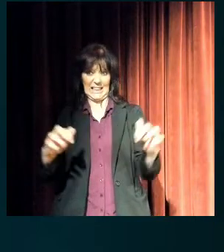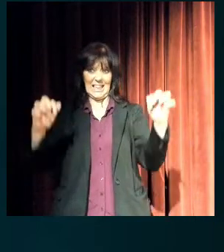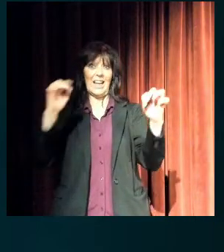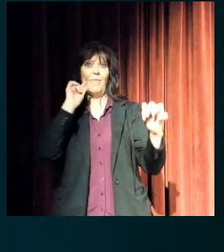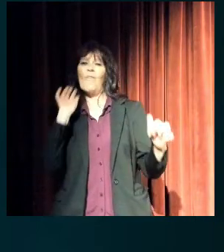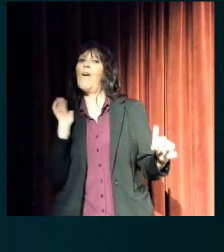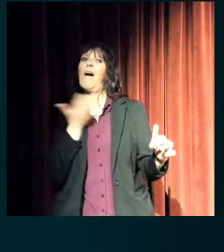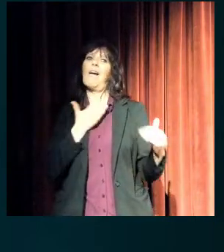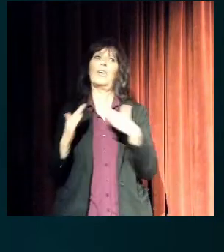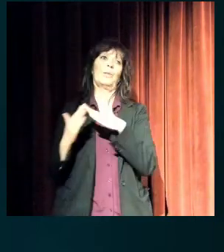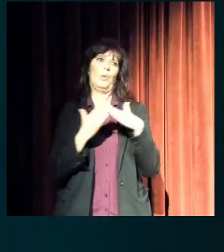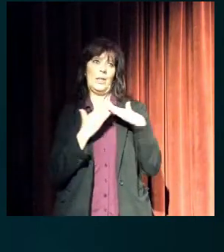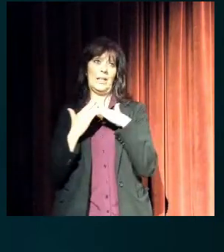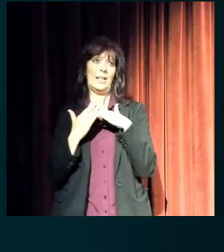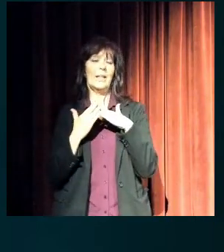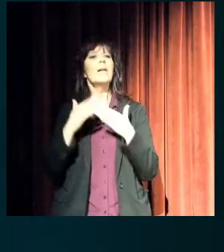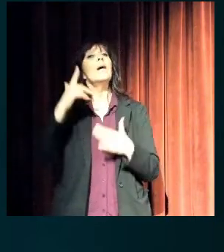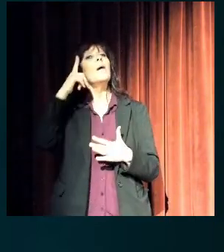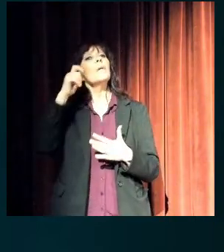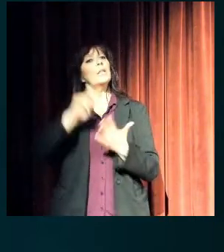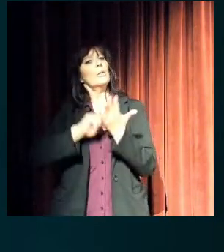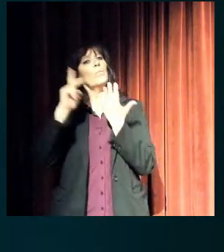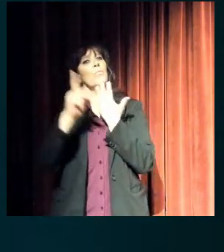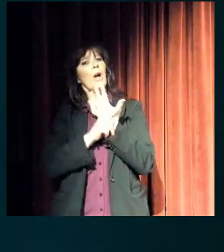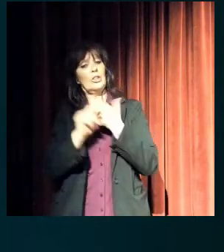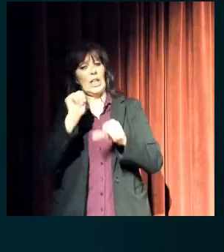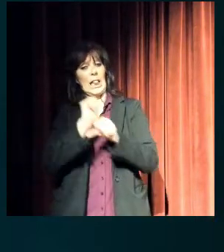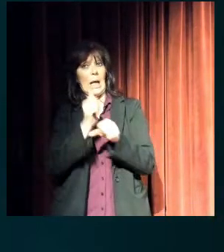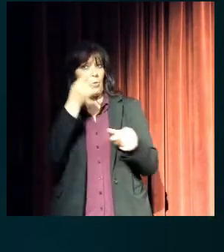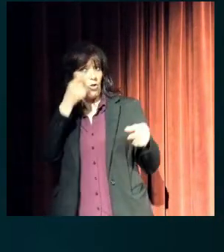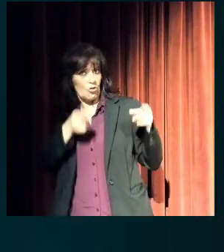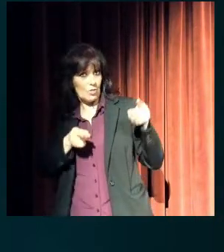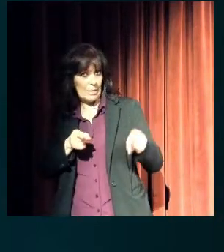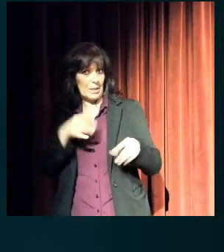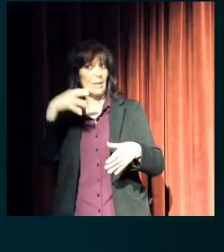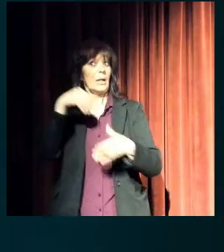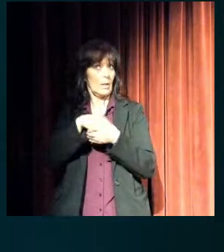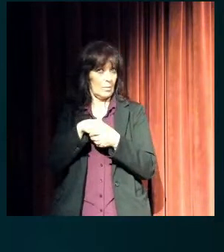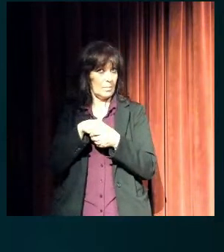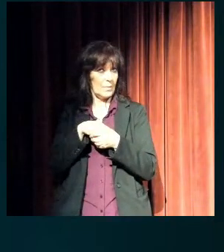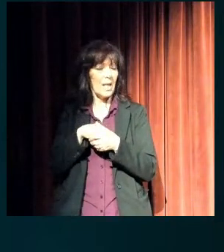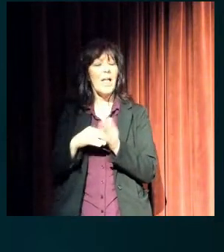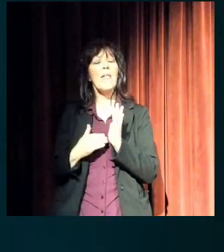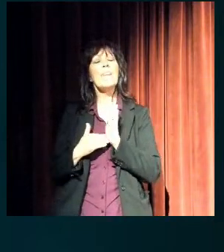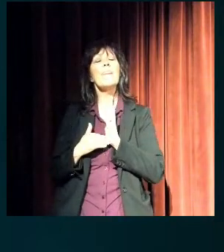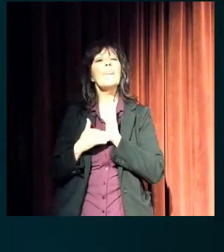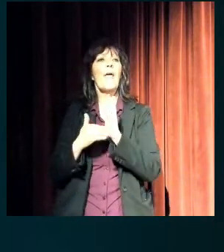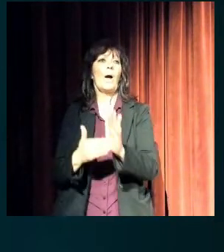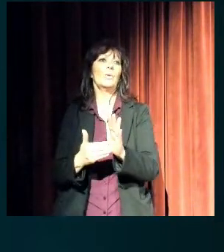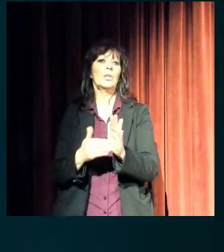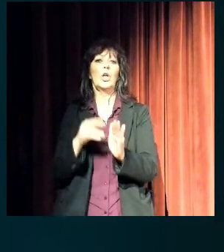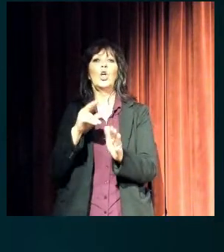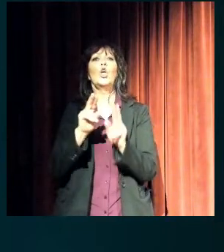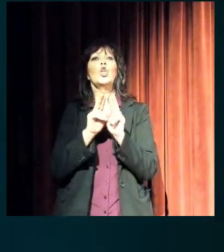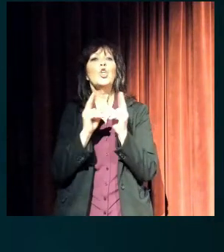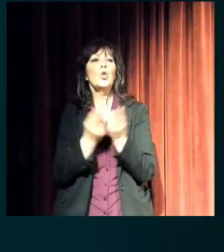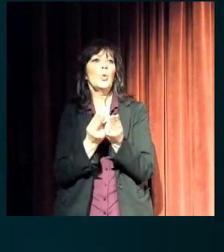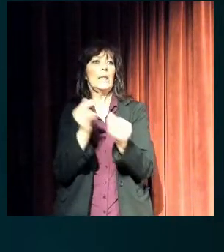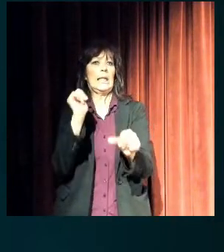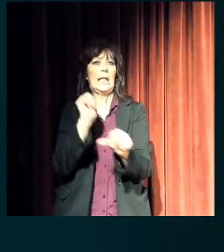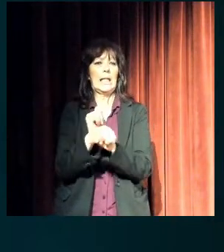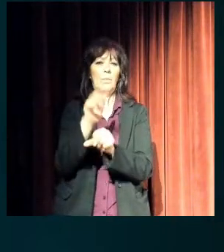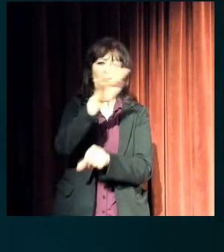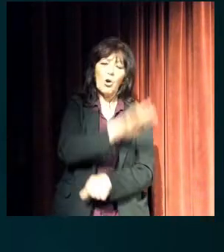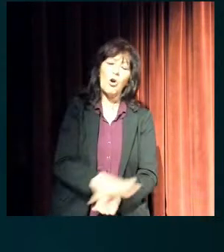for our community. Because of the project labor agreement included in this deal, thousands of union laborers from across